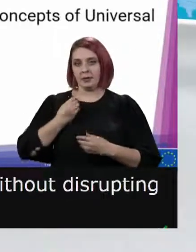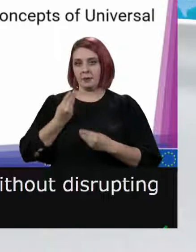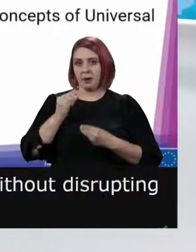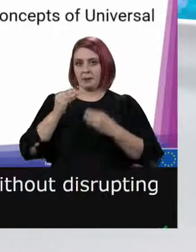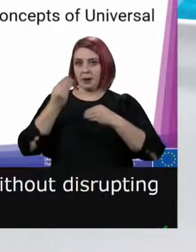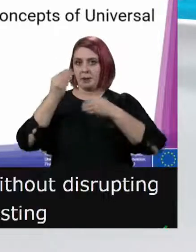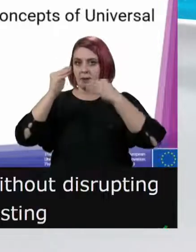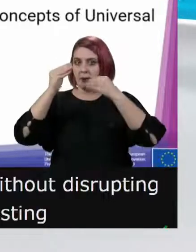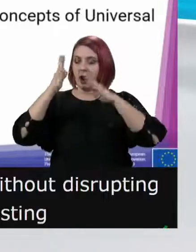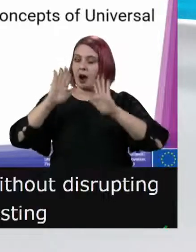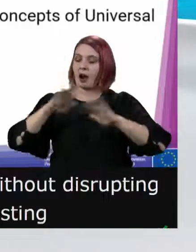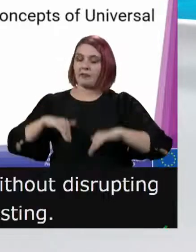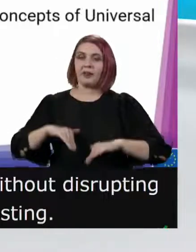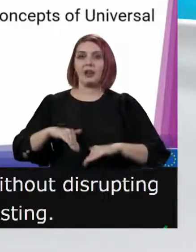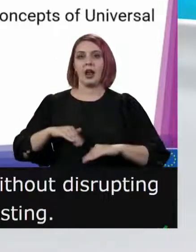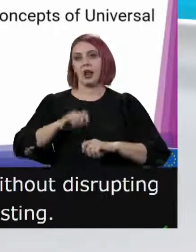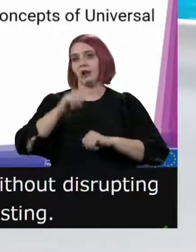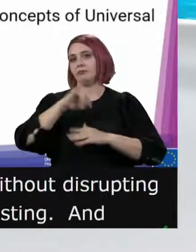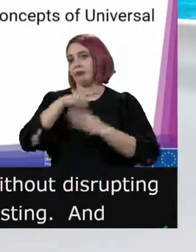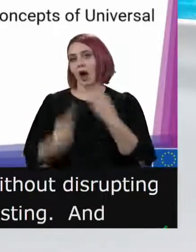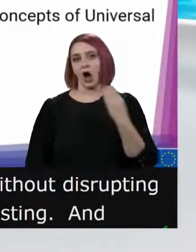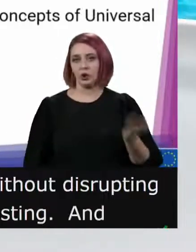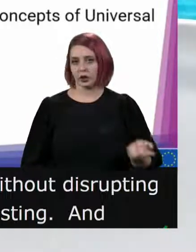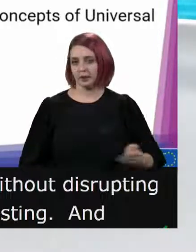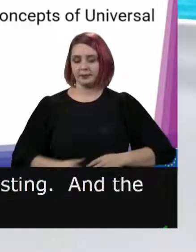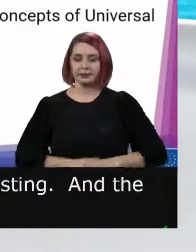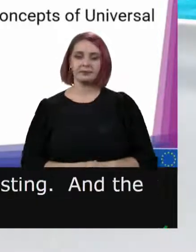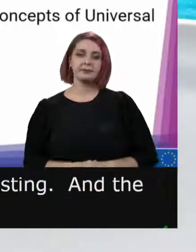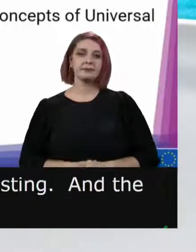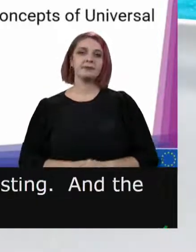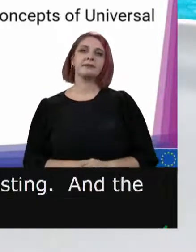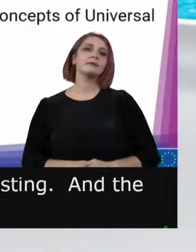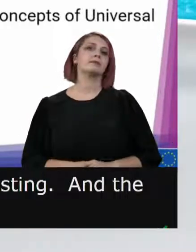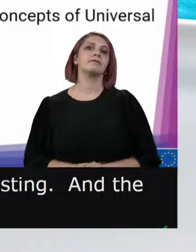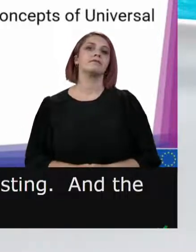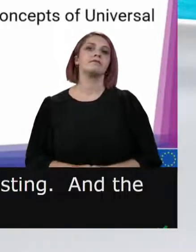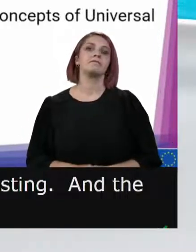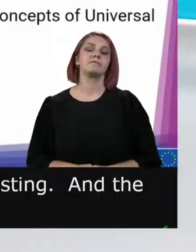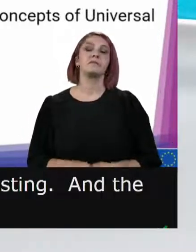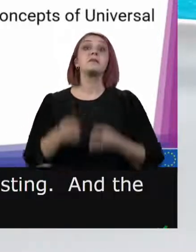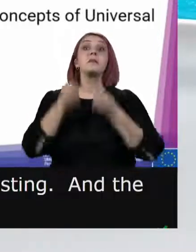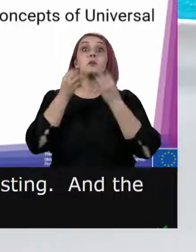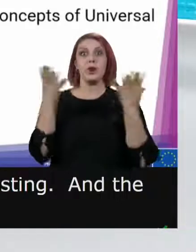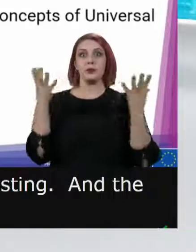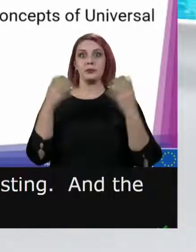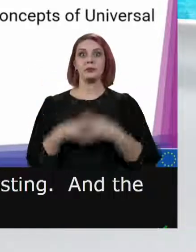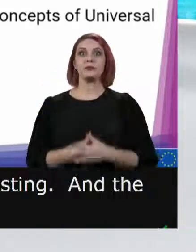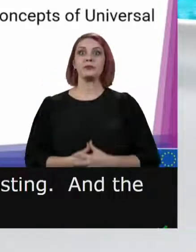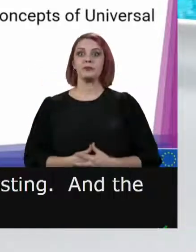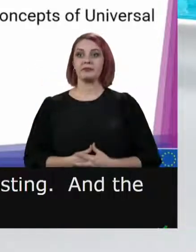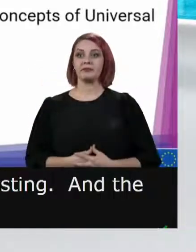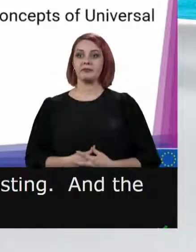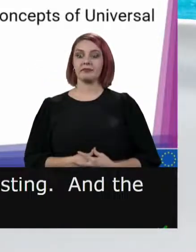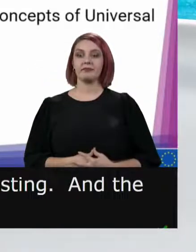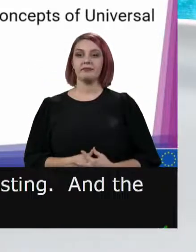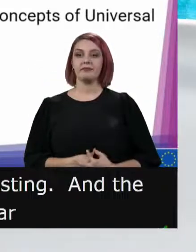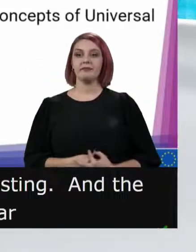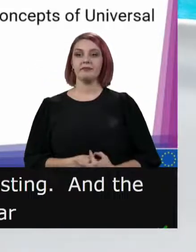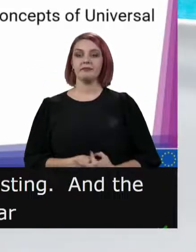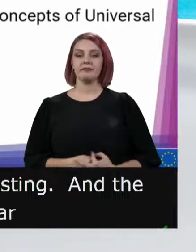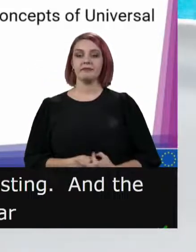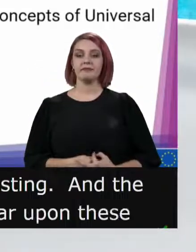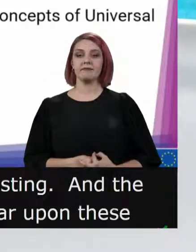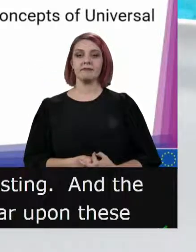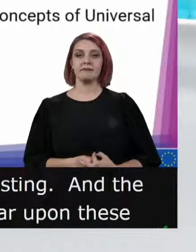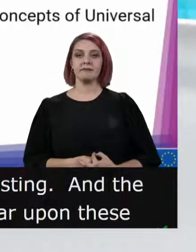And the technology that we were beginning to bring to bear upon these challenges could be divided into